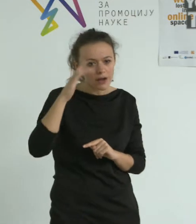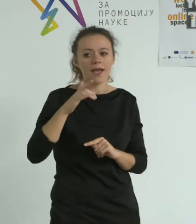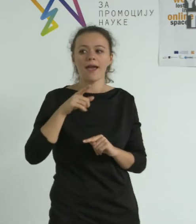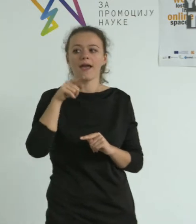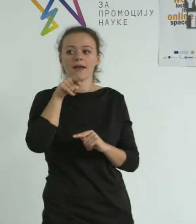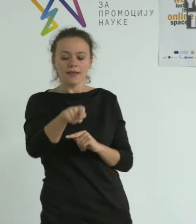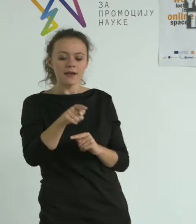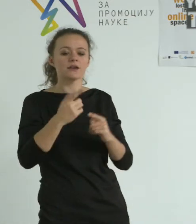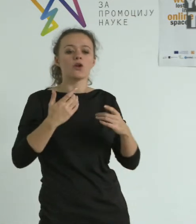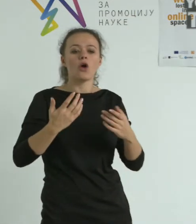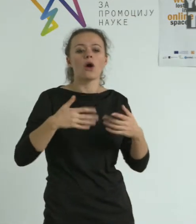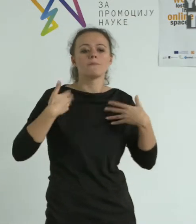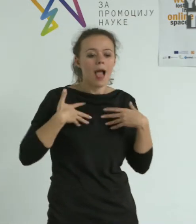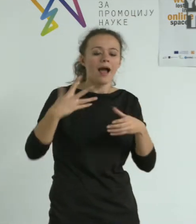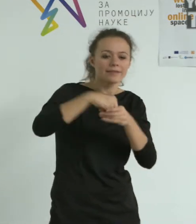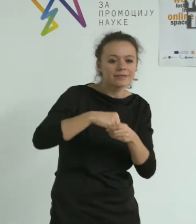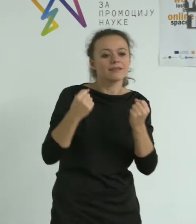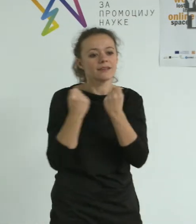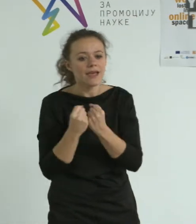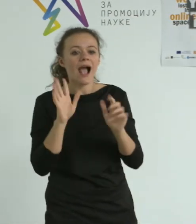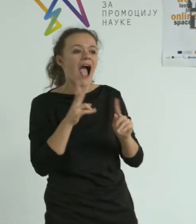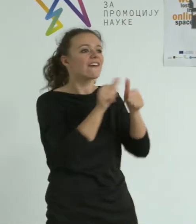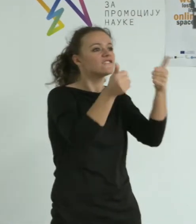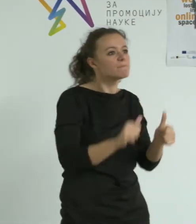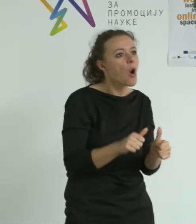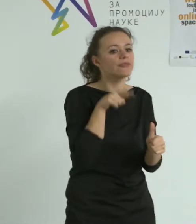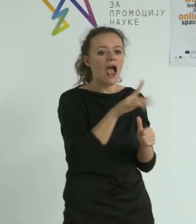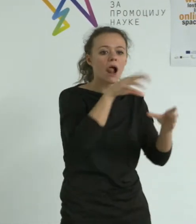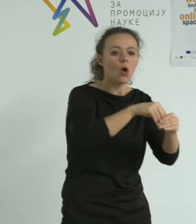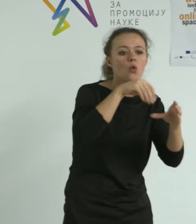and active youth participation, like the models of youth participation.